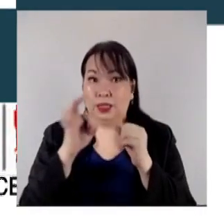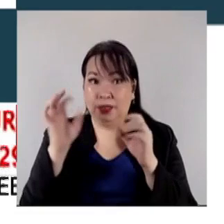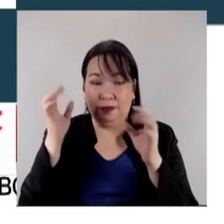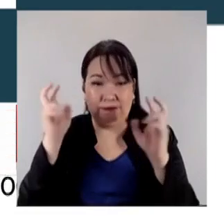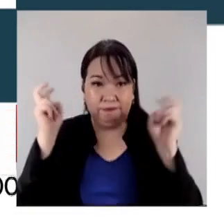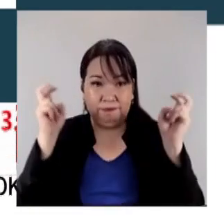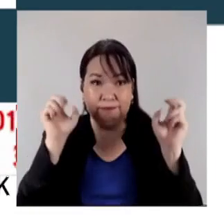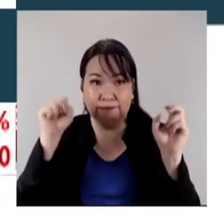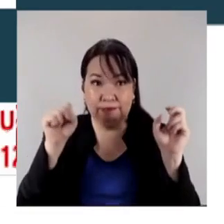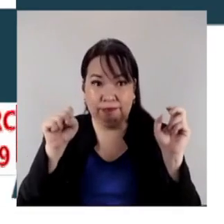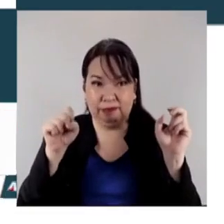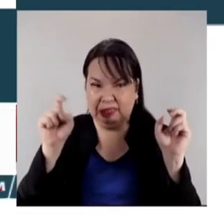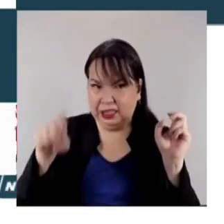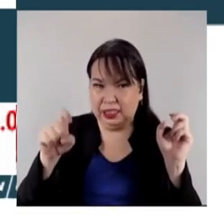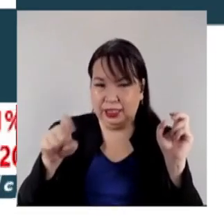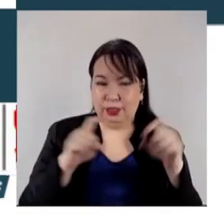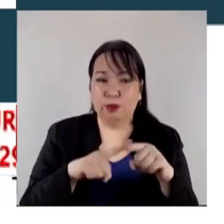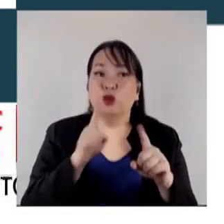But